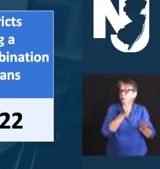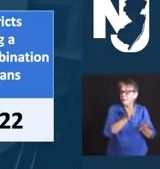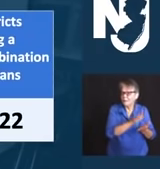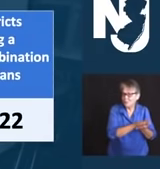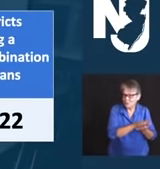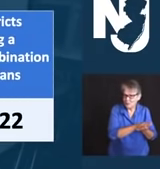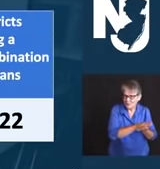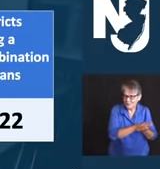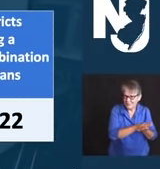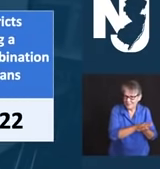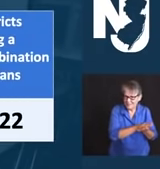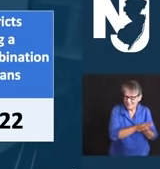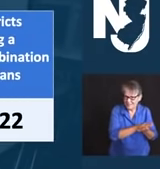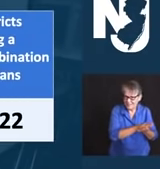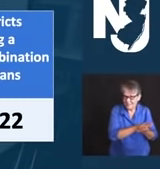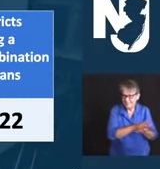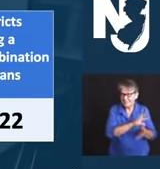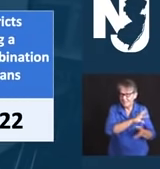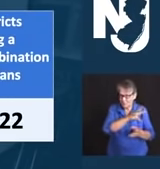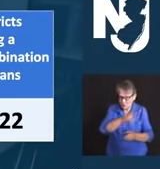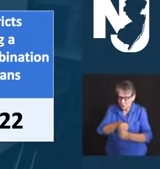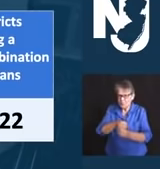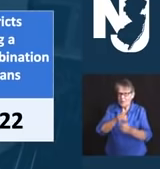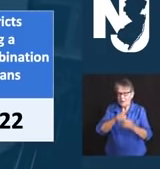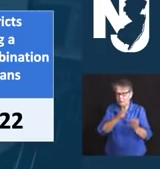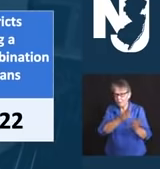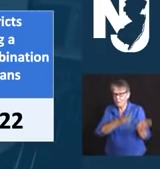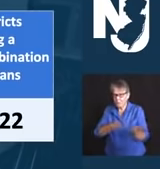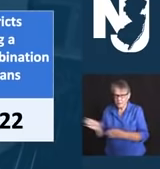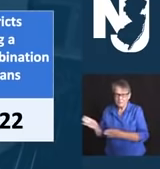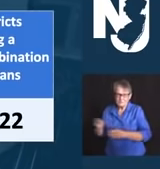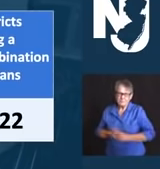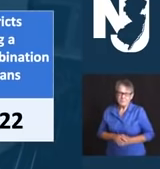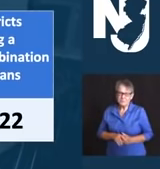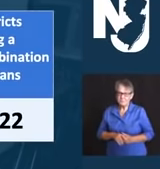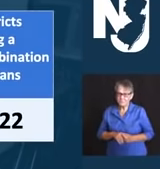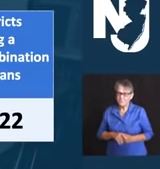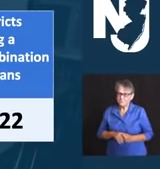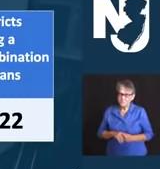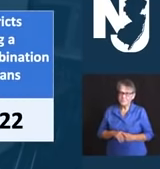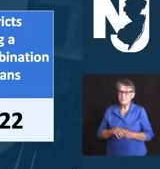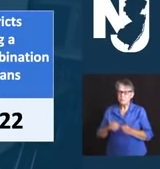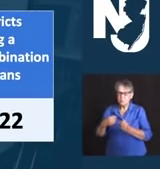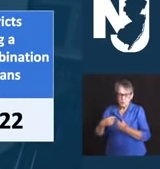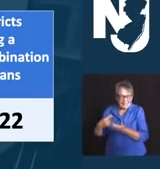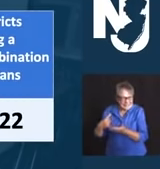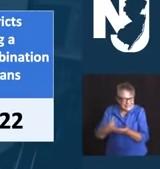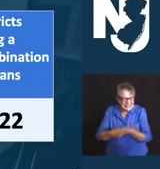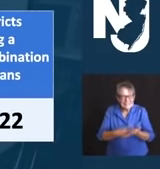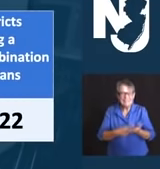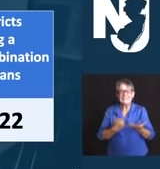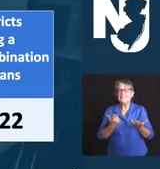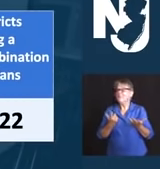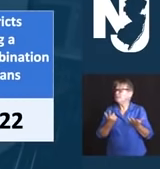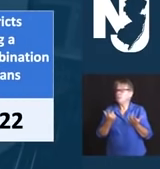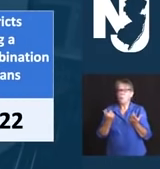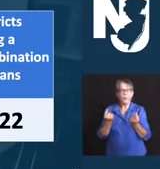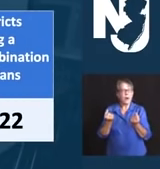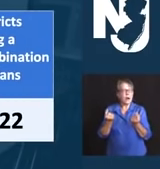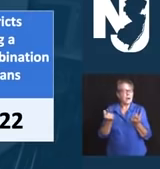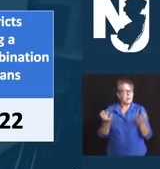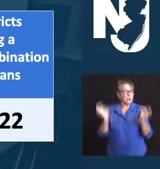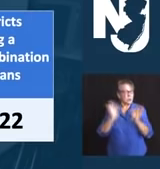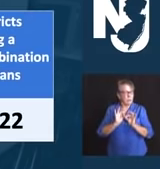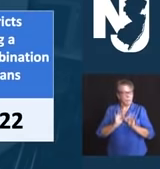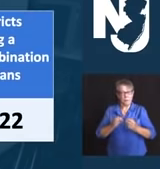these district-made decisions, we consulted with health and safety experts, both here and across the country. We have provided